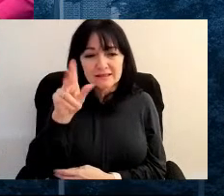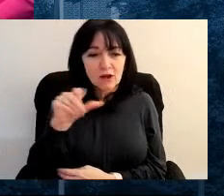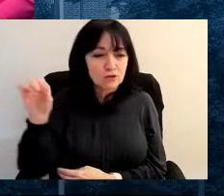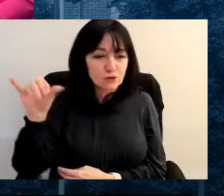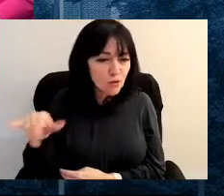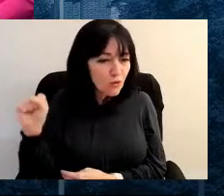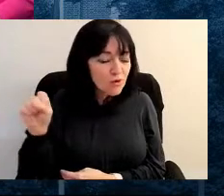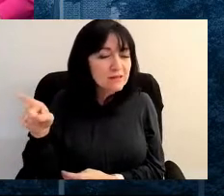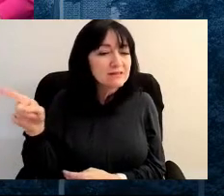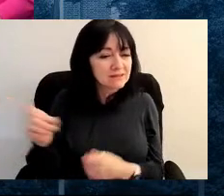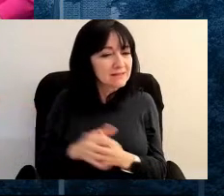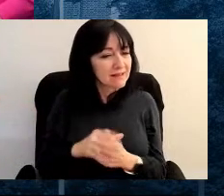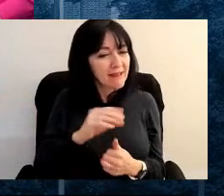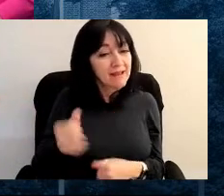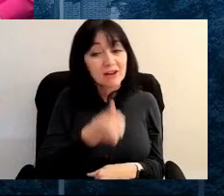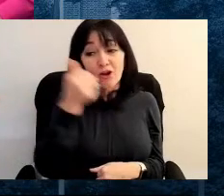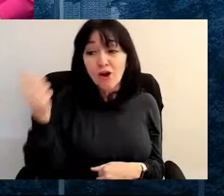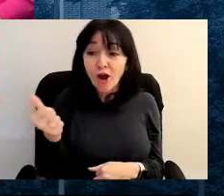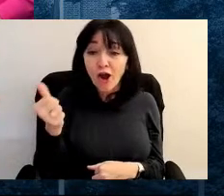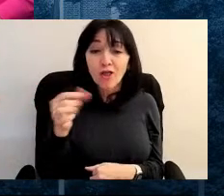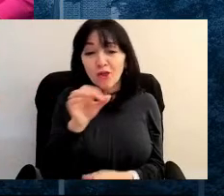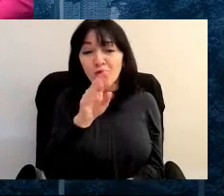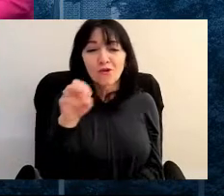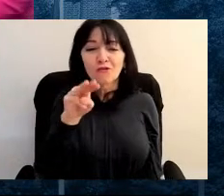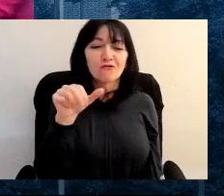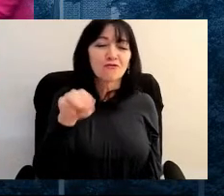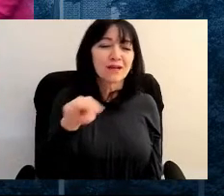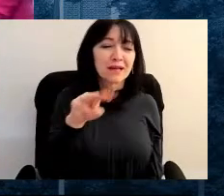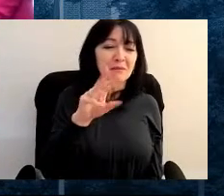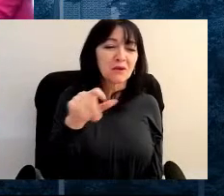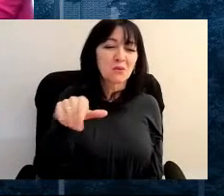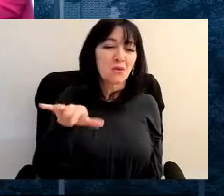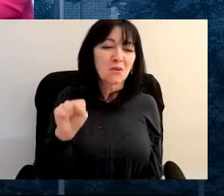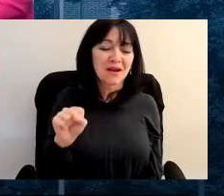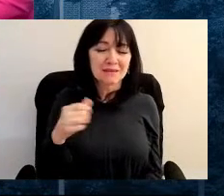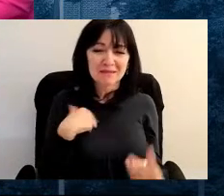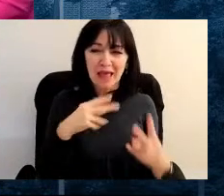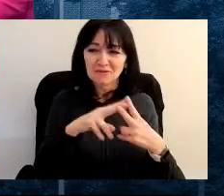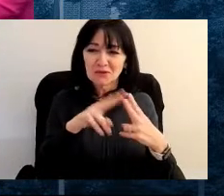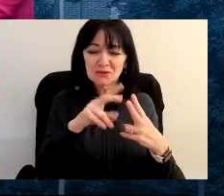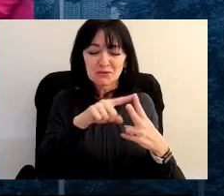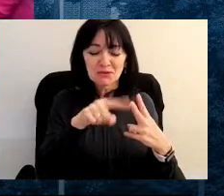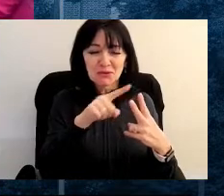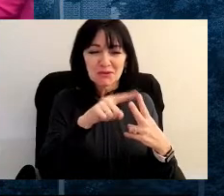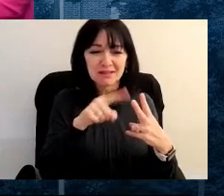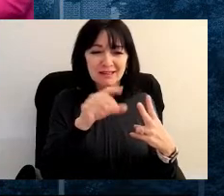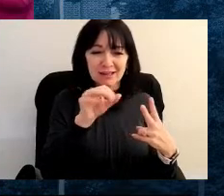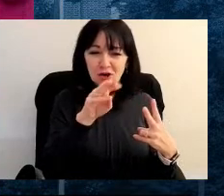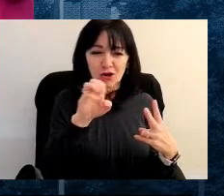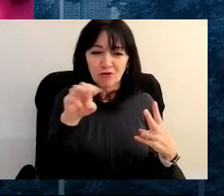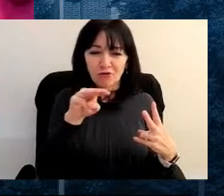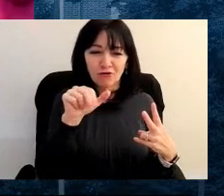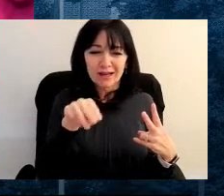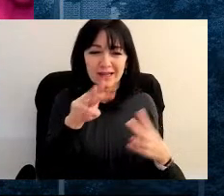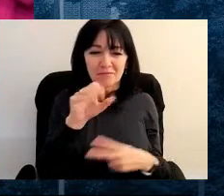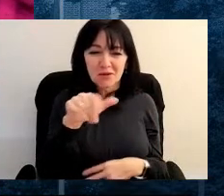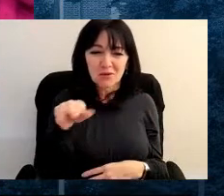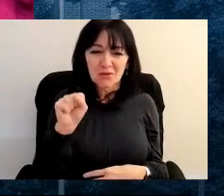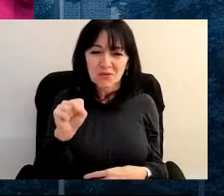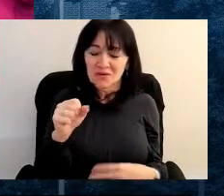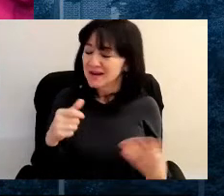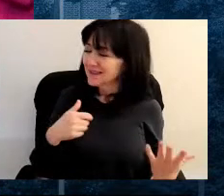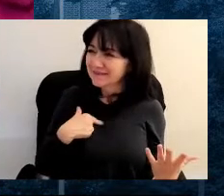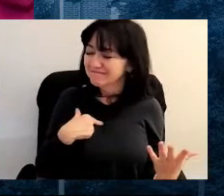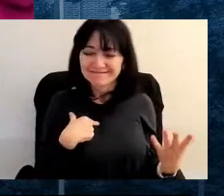you and the other, Freeman Williams, who's the principal of this school. I'm never going to be able to get over that, Free. I don't